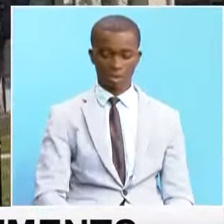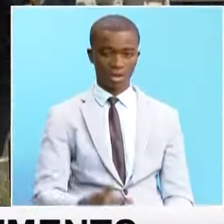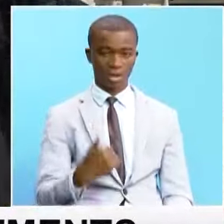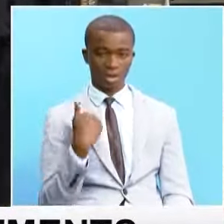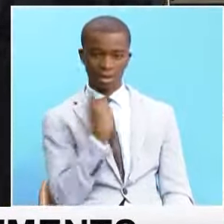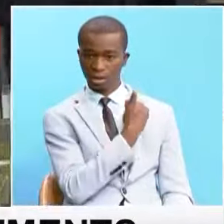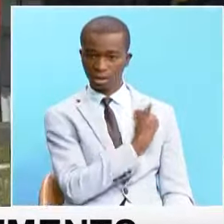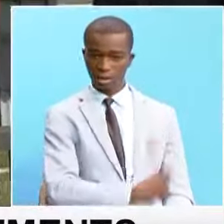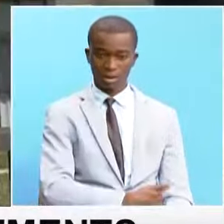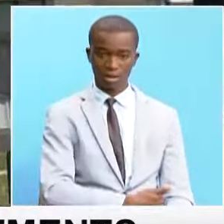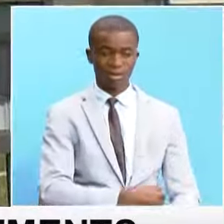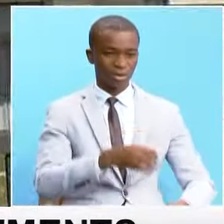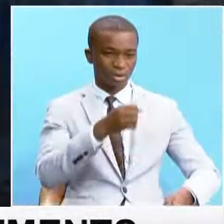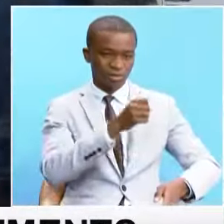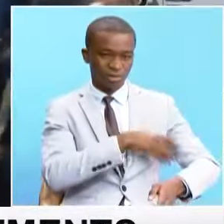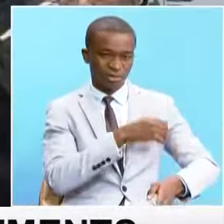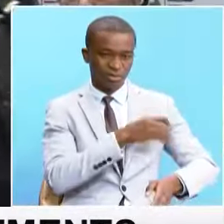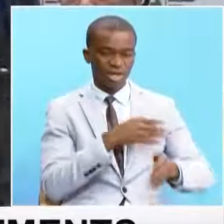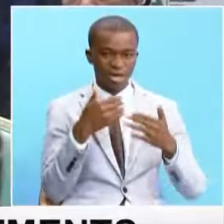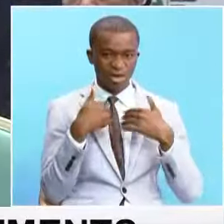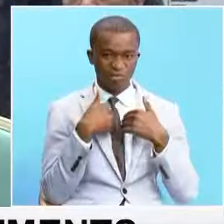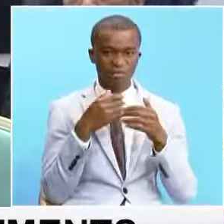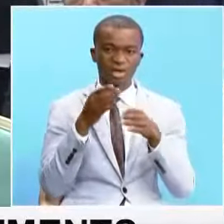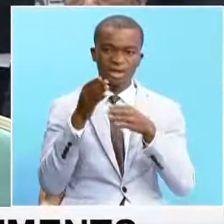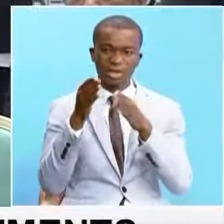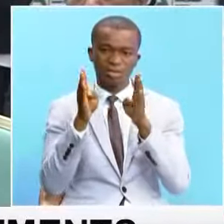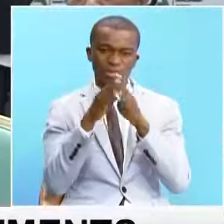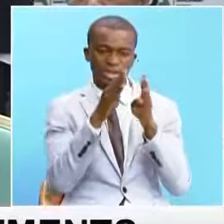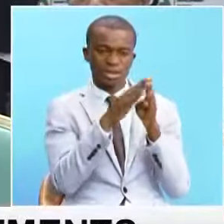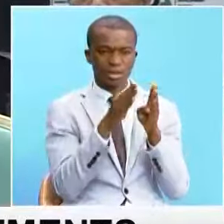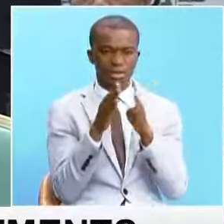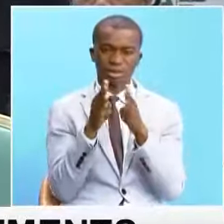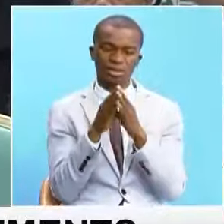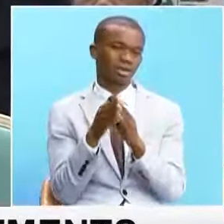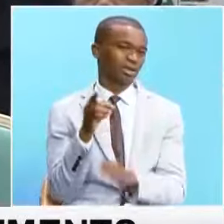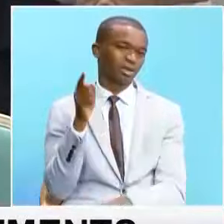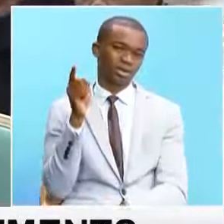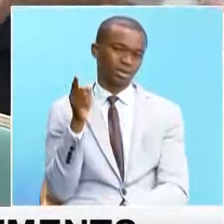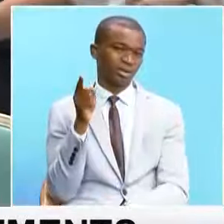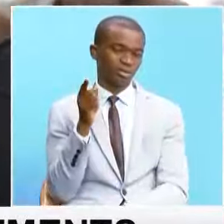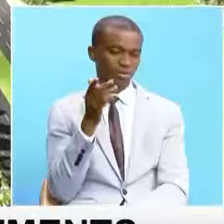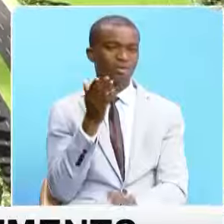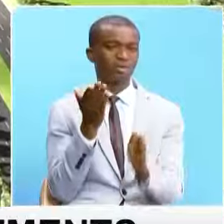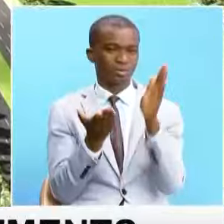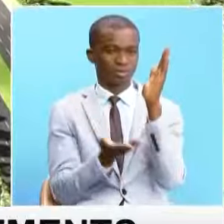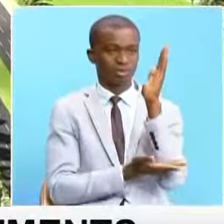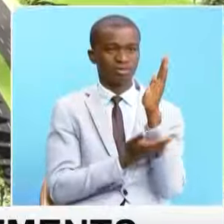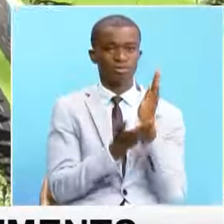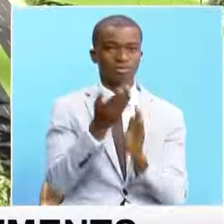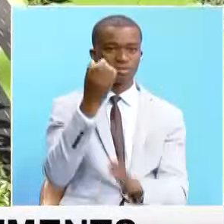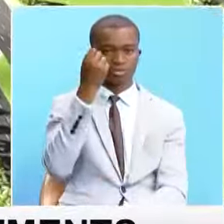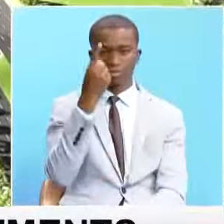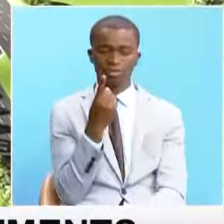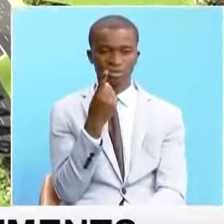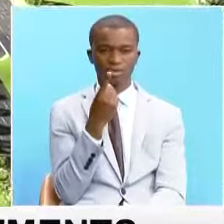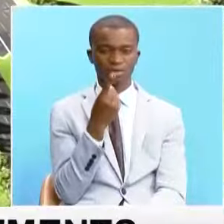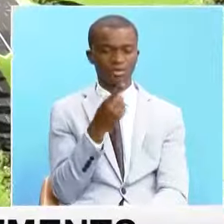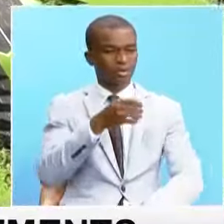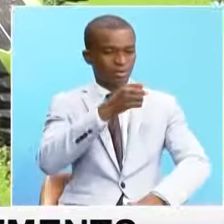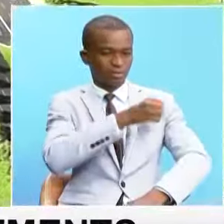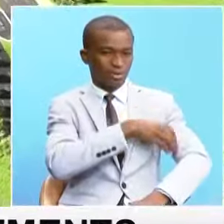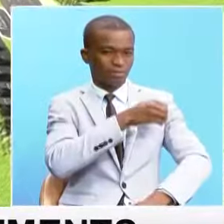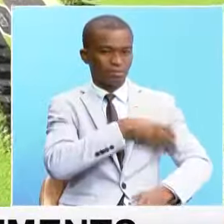a meeting on the Jiangxi Enterprise Trade and Investment in Zambia to further enhance understanding of investment policies and the